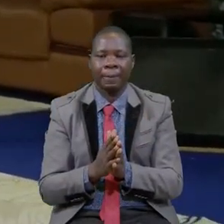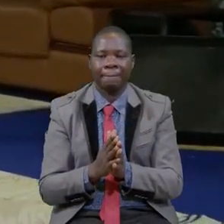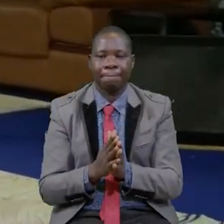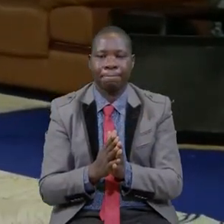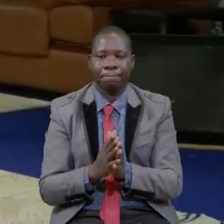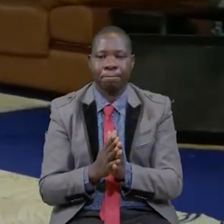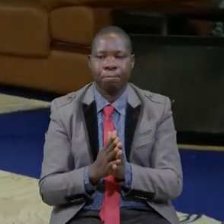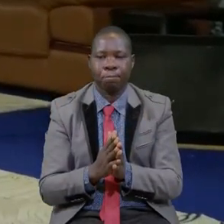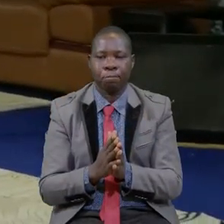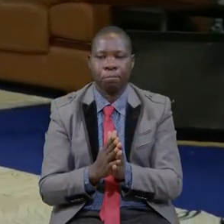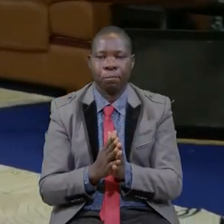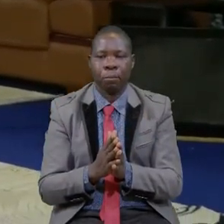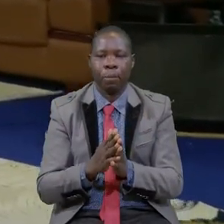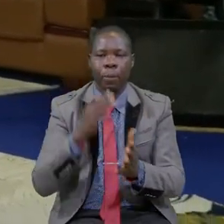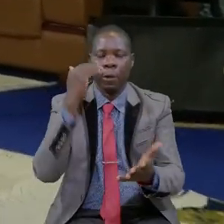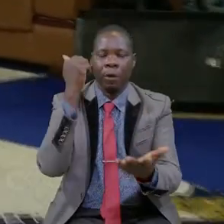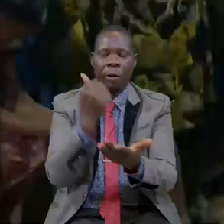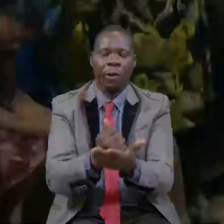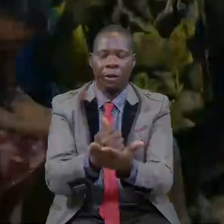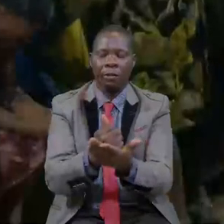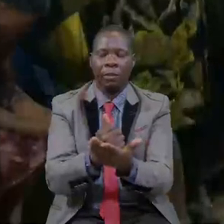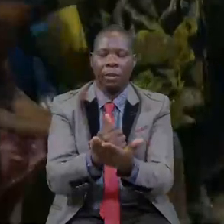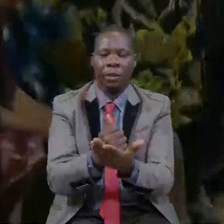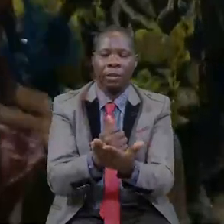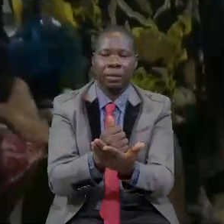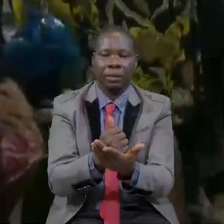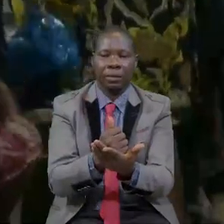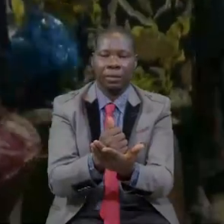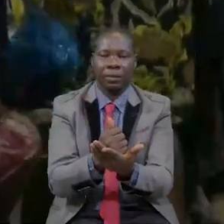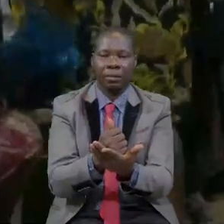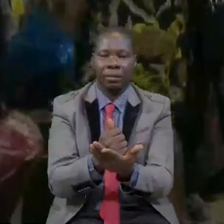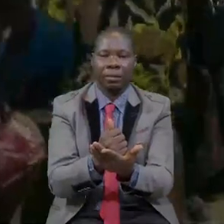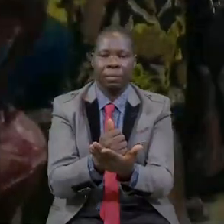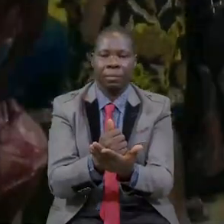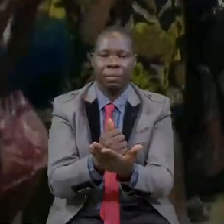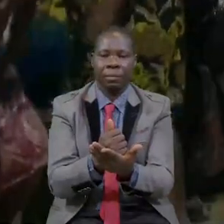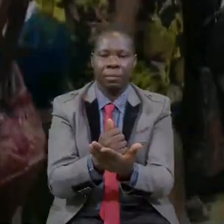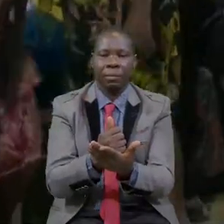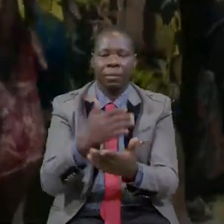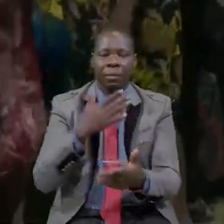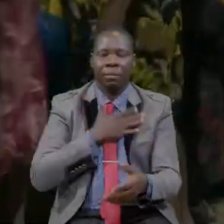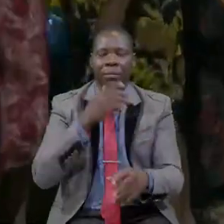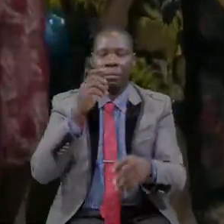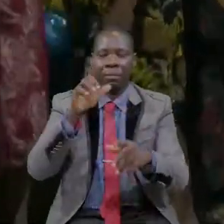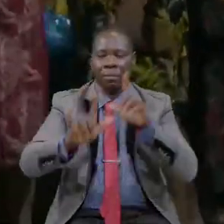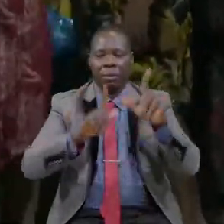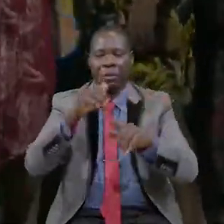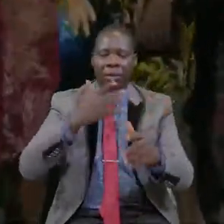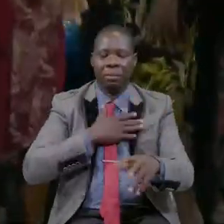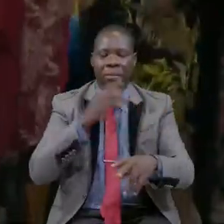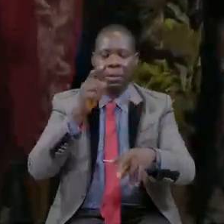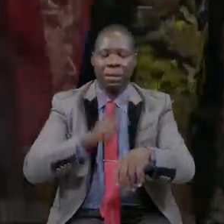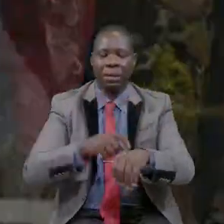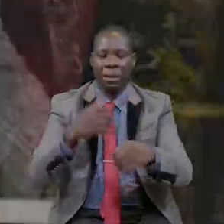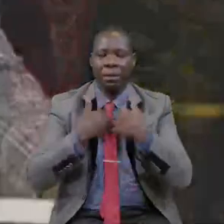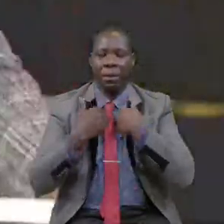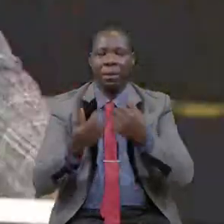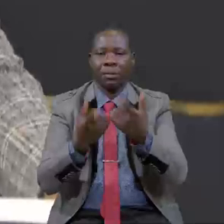now amen amen my time has come my time has come